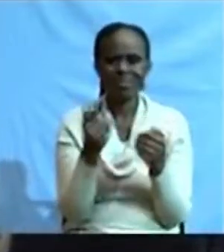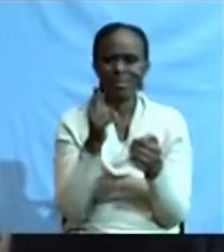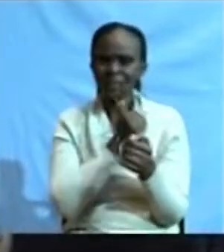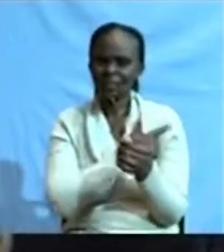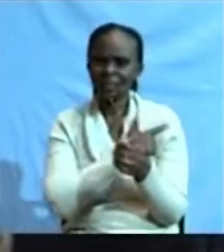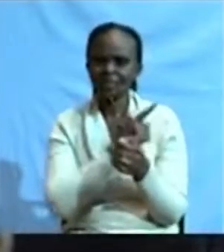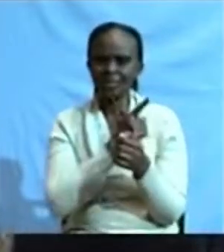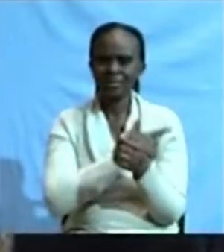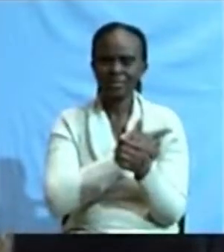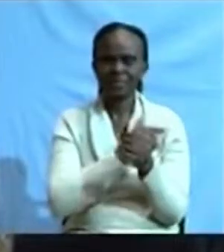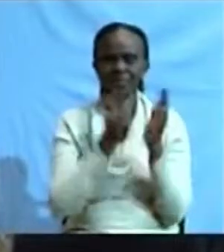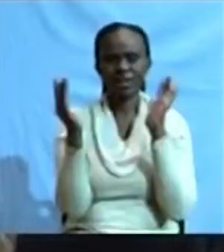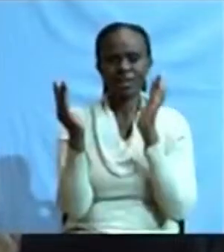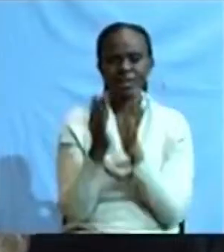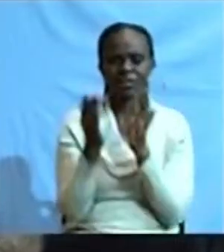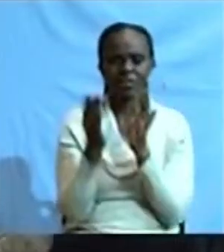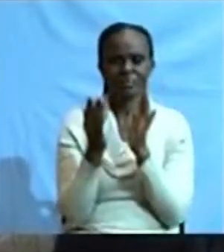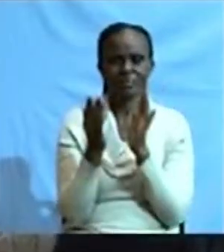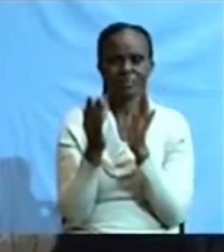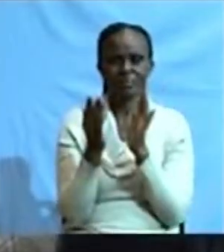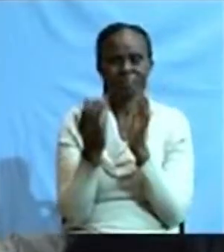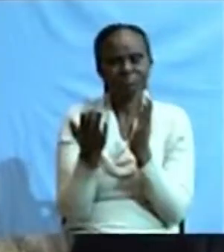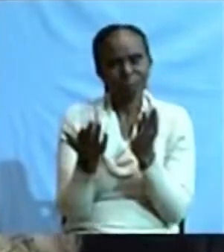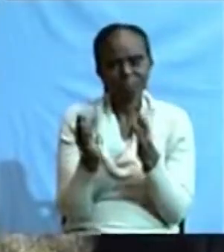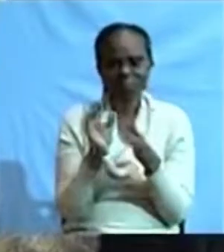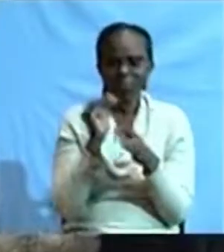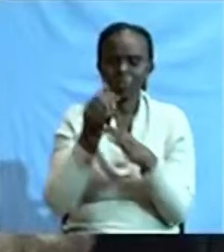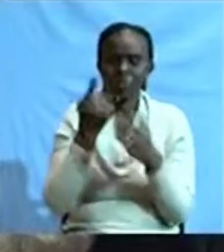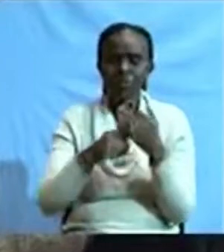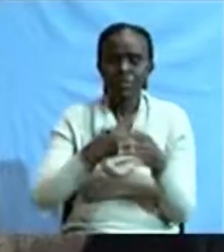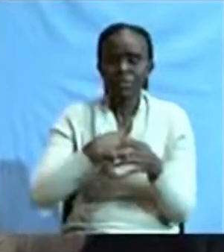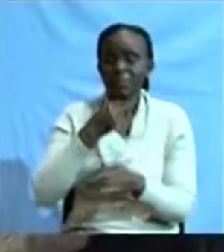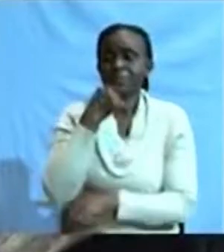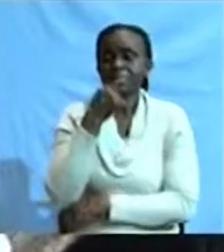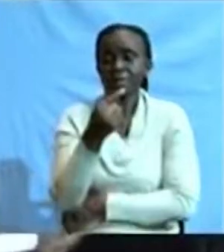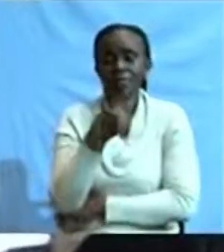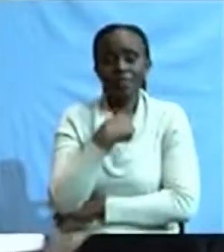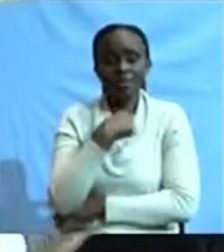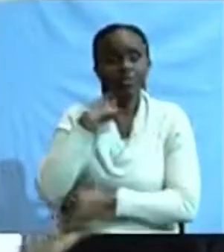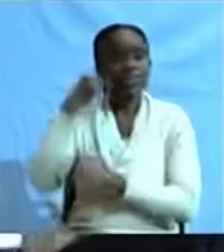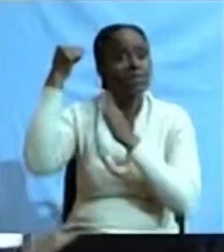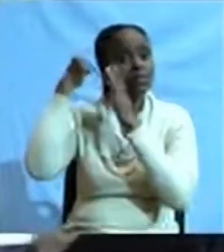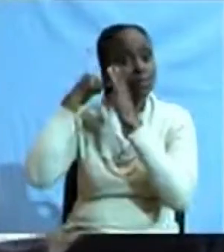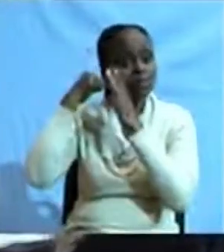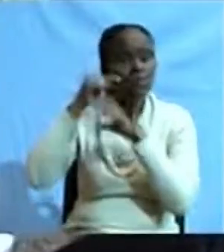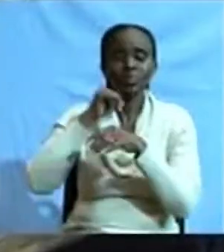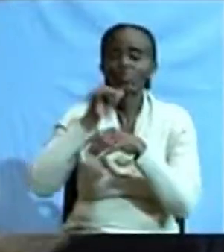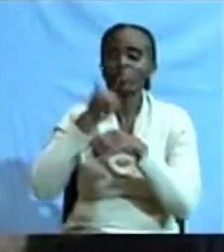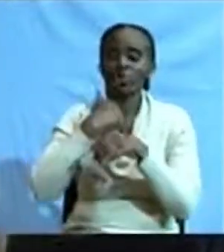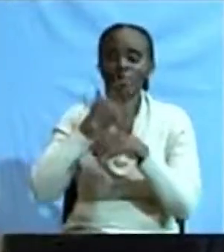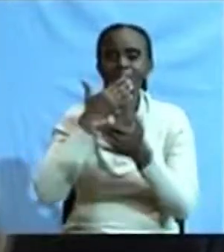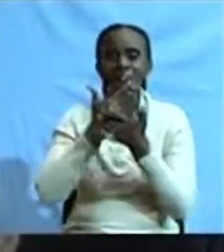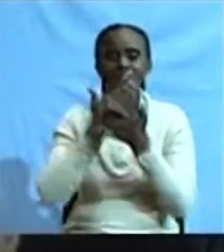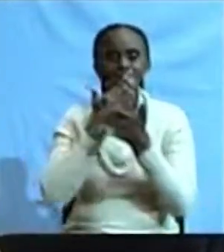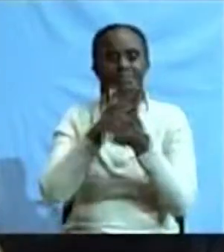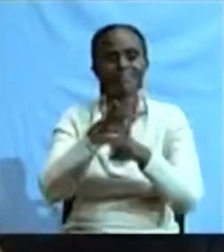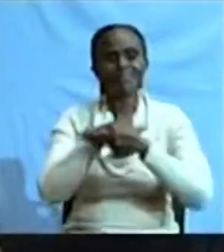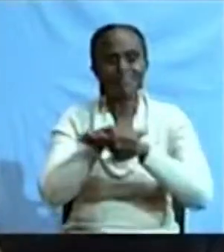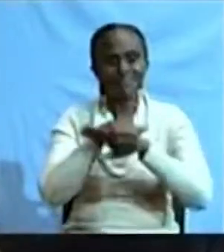laissez-faire approach, or what do I say? You know, I'm a Tumbuka, I don't know proper English. You